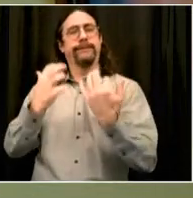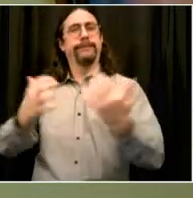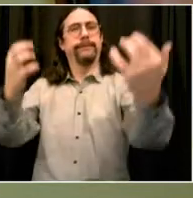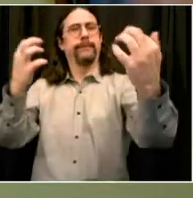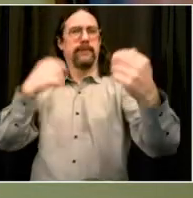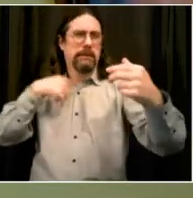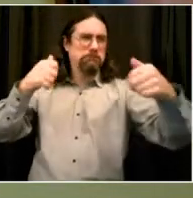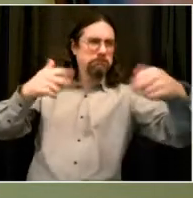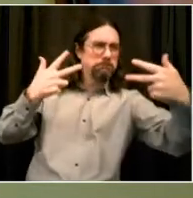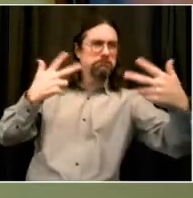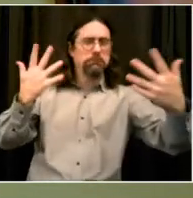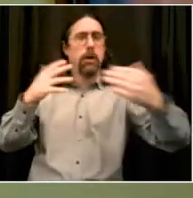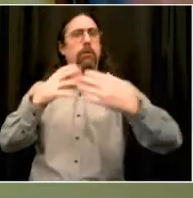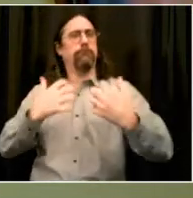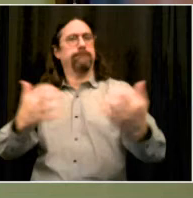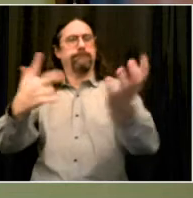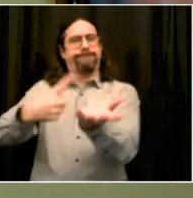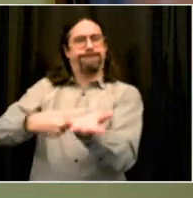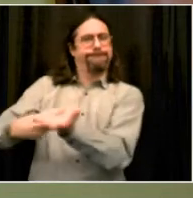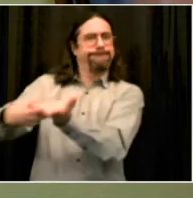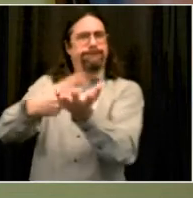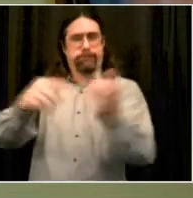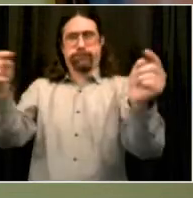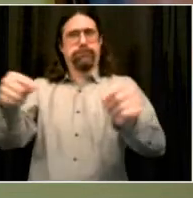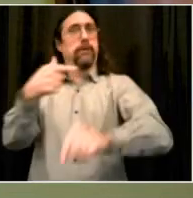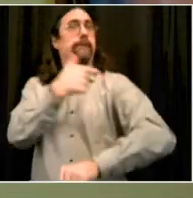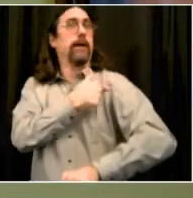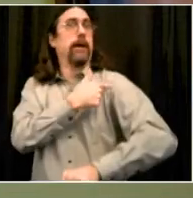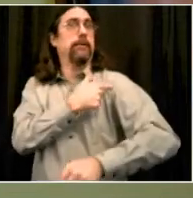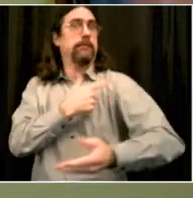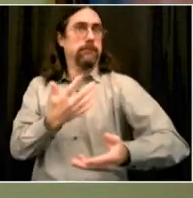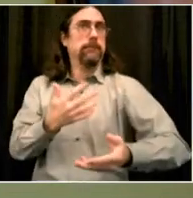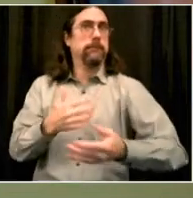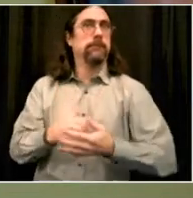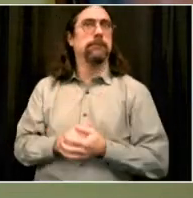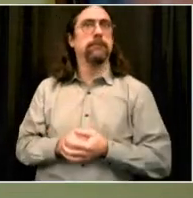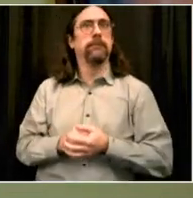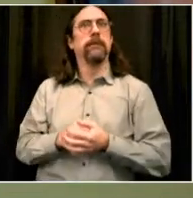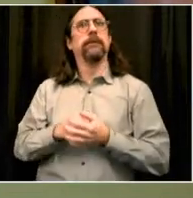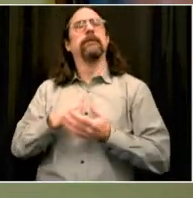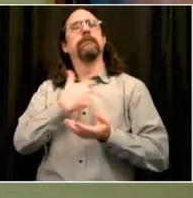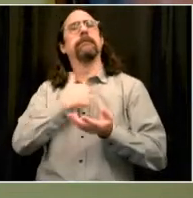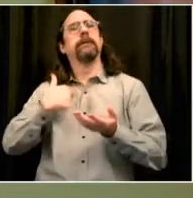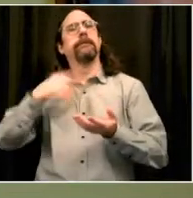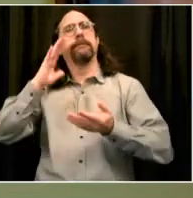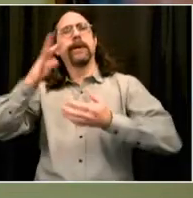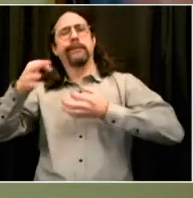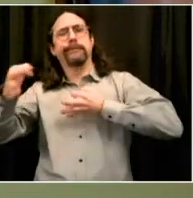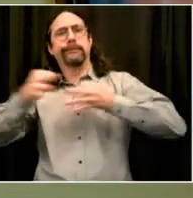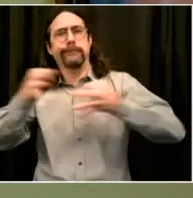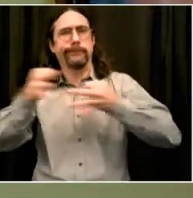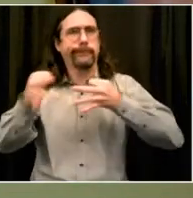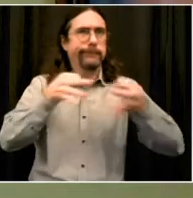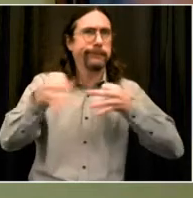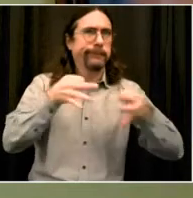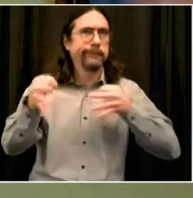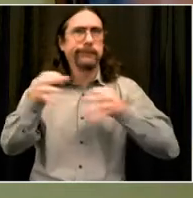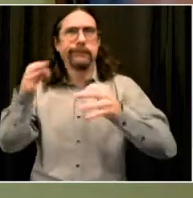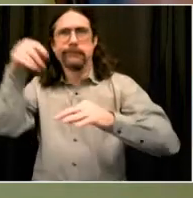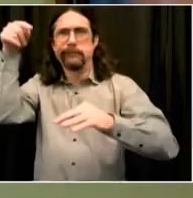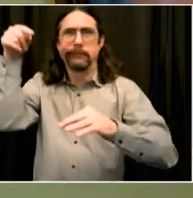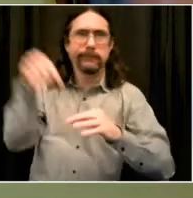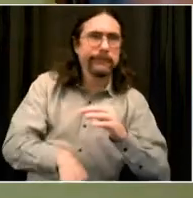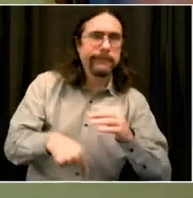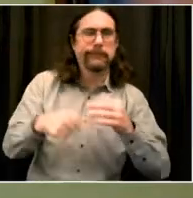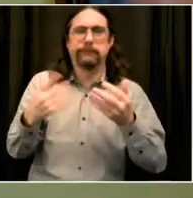but even more important about its effectiveness. And we're certainly going to learn more in the public hearing this week. I think one way for people to think about this vaccine